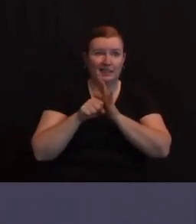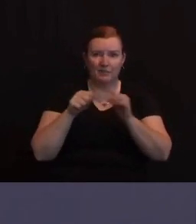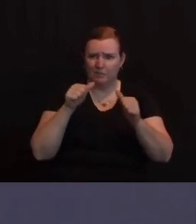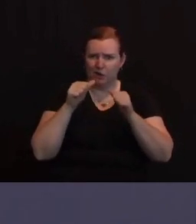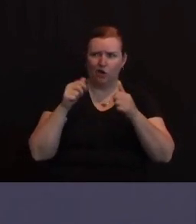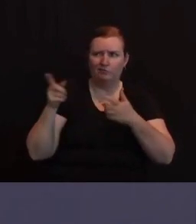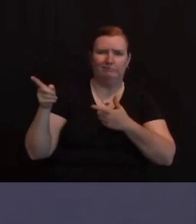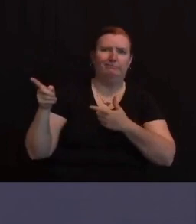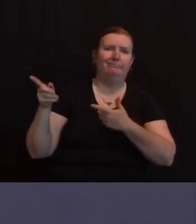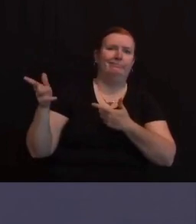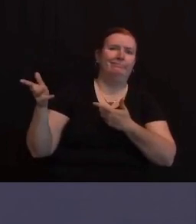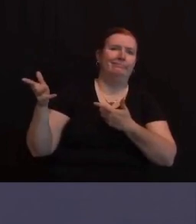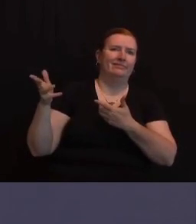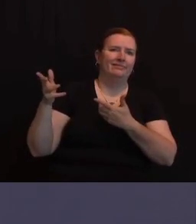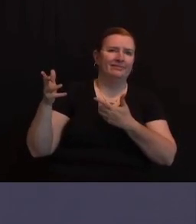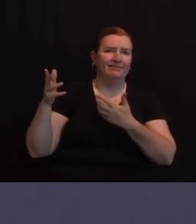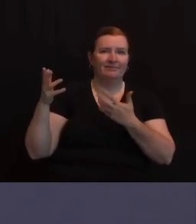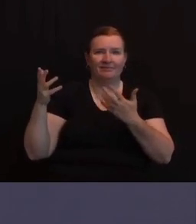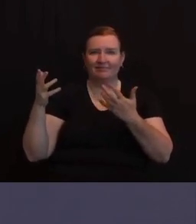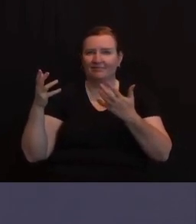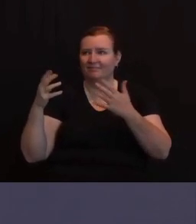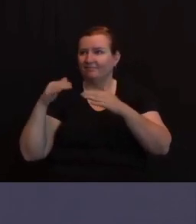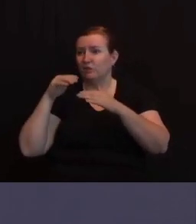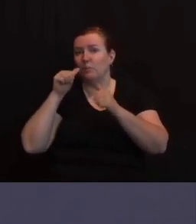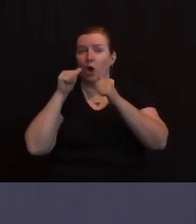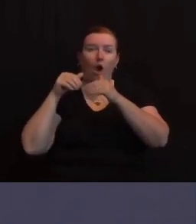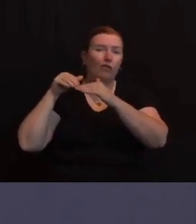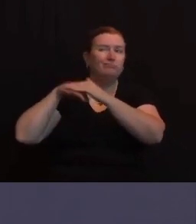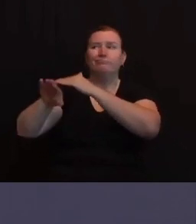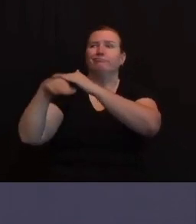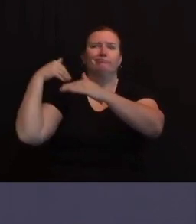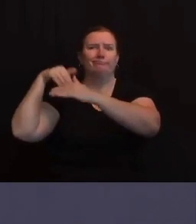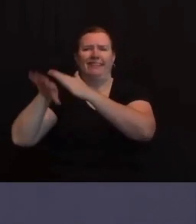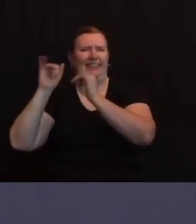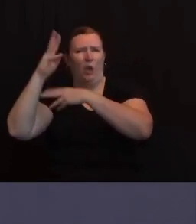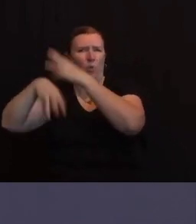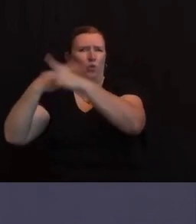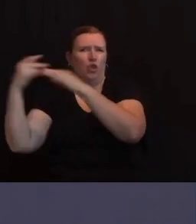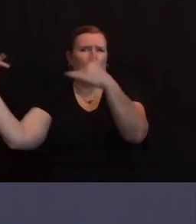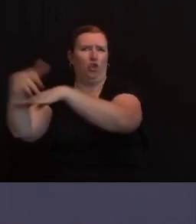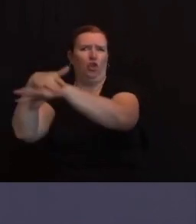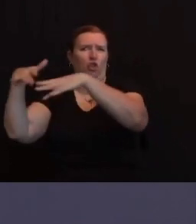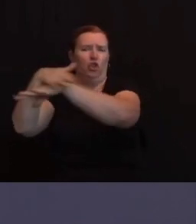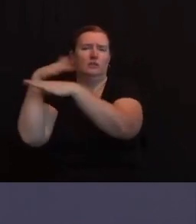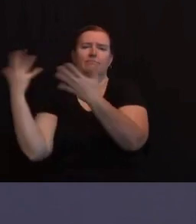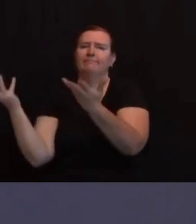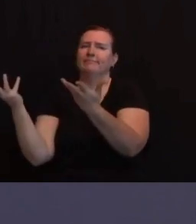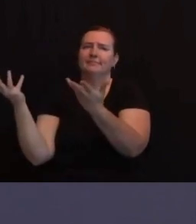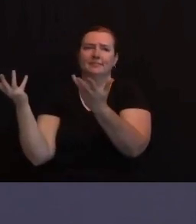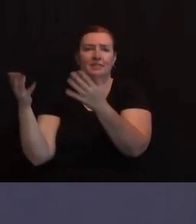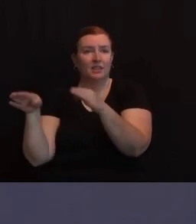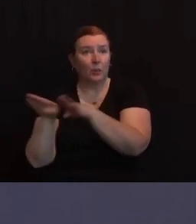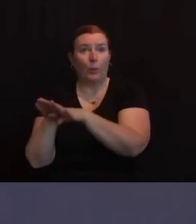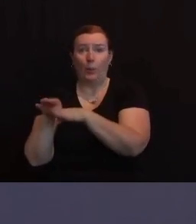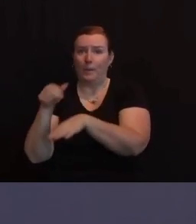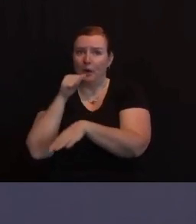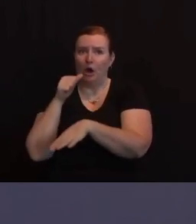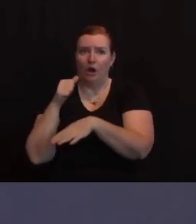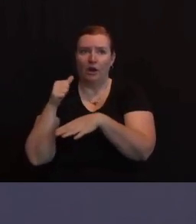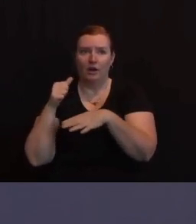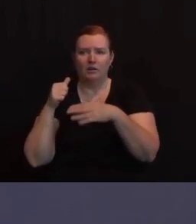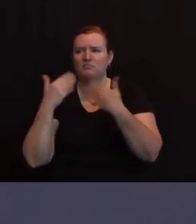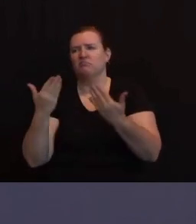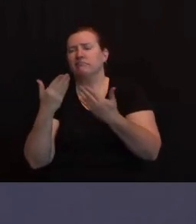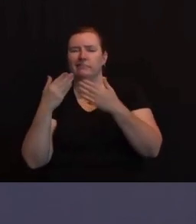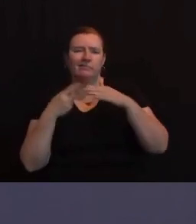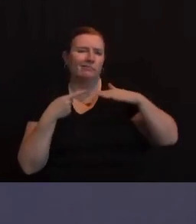countries around the world, to some extent we knew that some of this stuff would go underground. The rate and